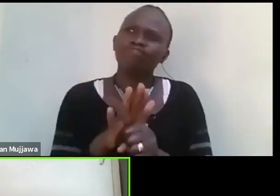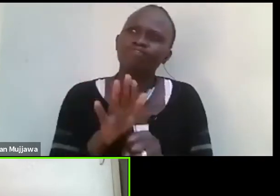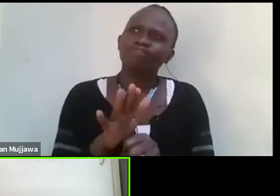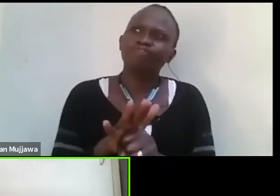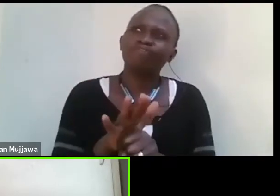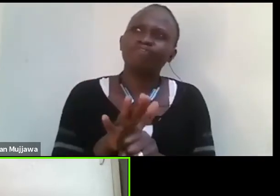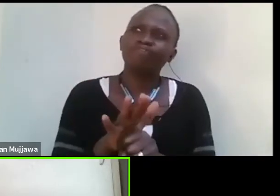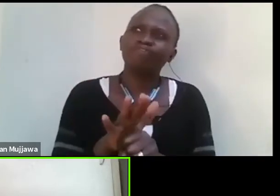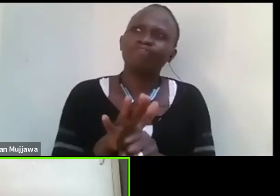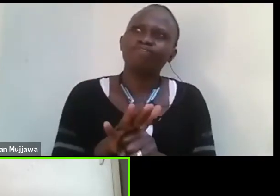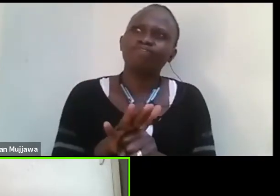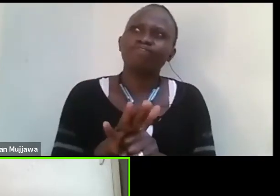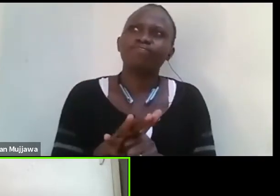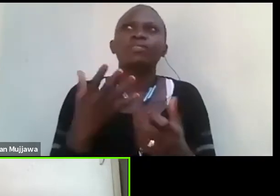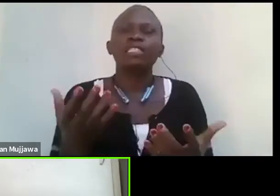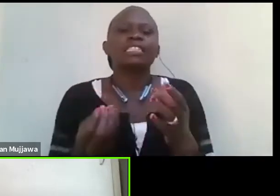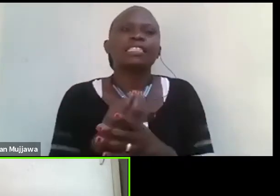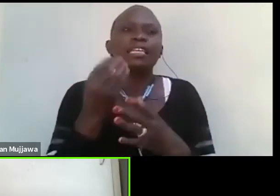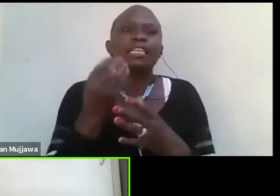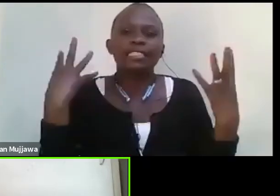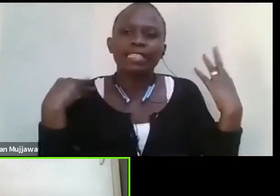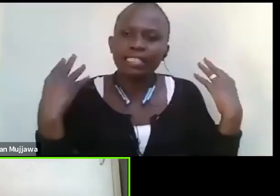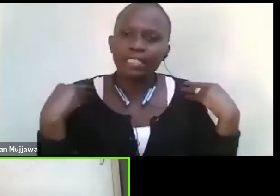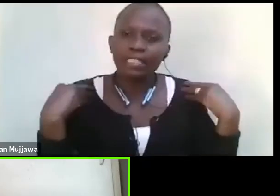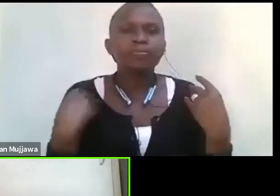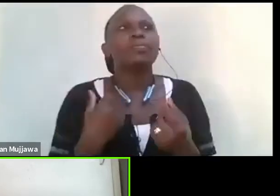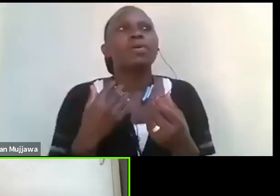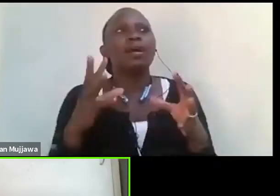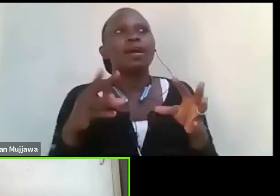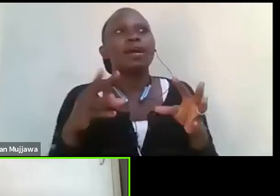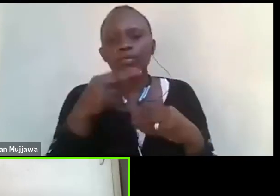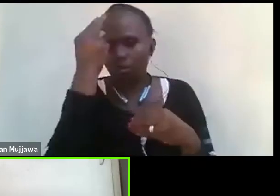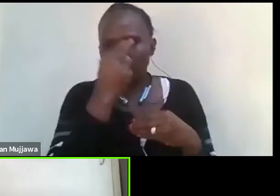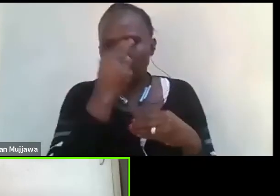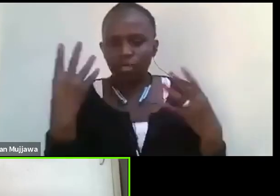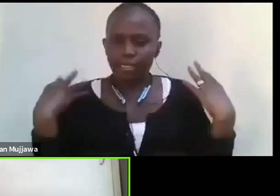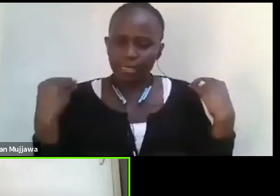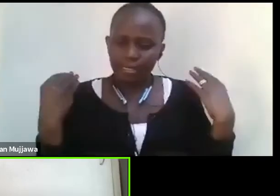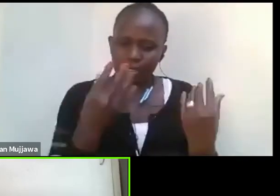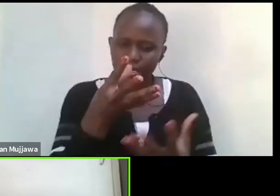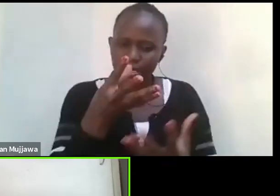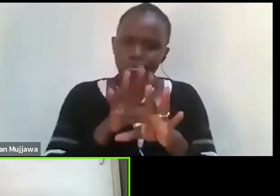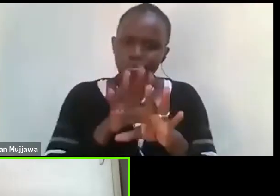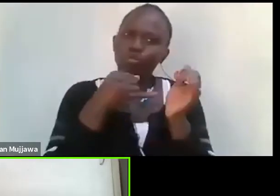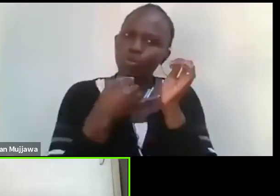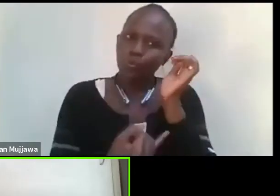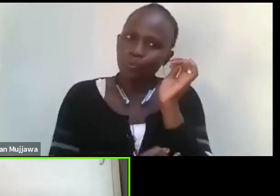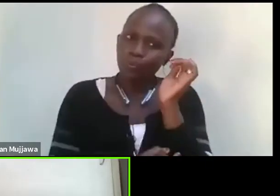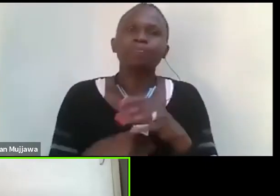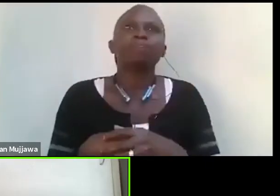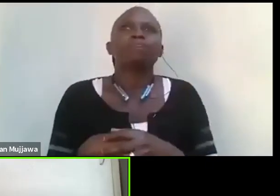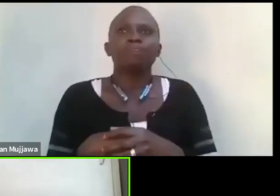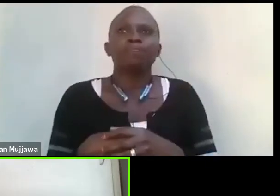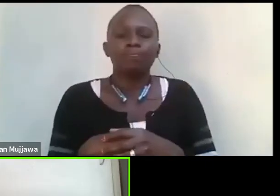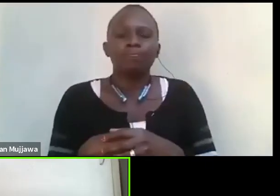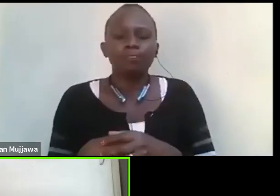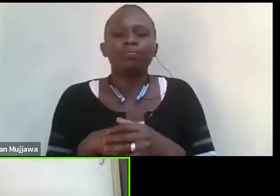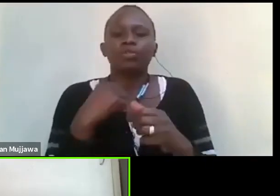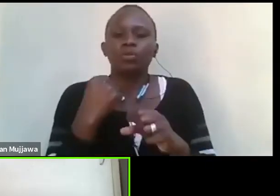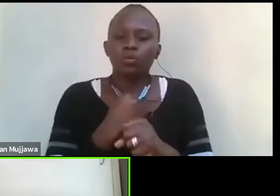internships, allowing in interns to come through, they learn on job, they expose themselves